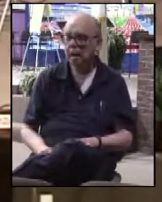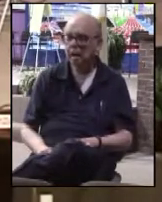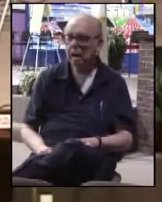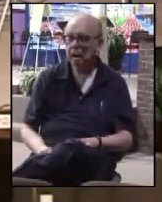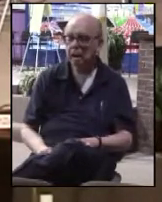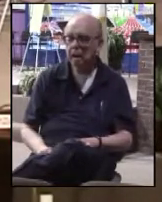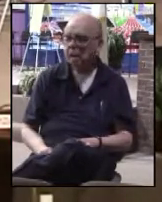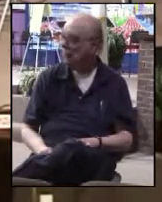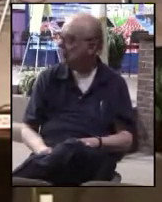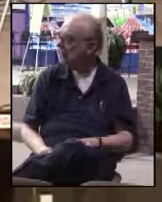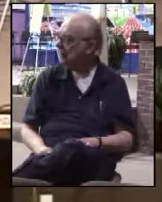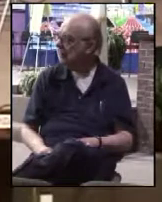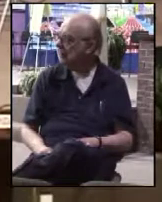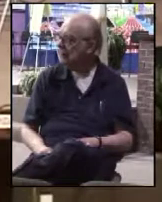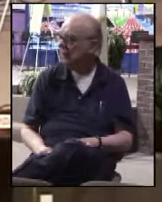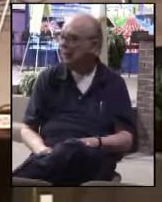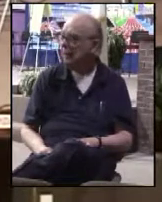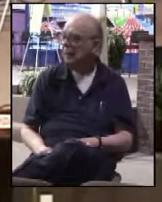huh